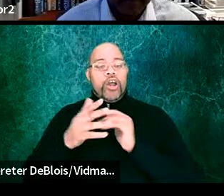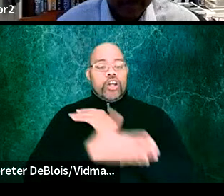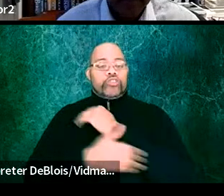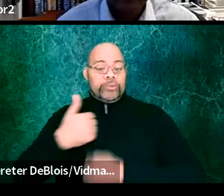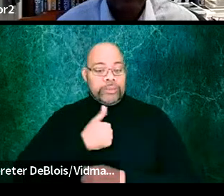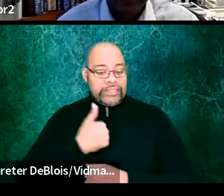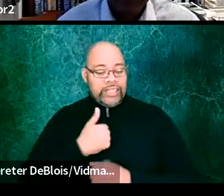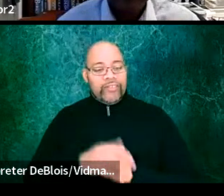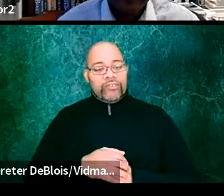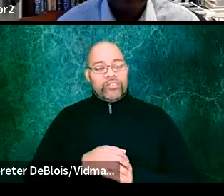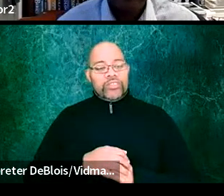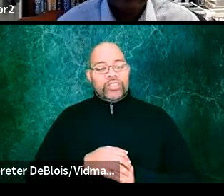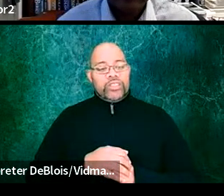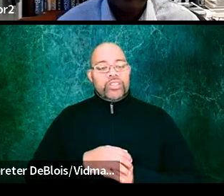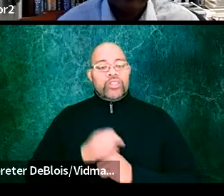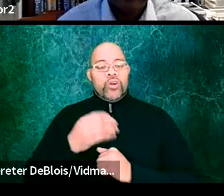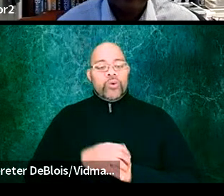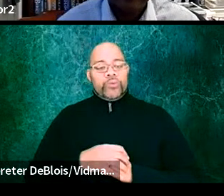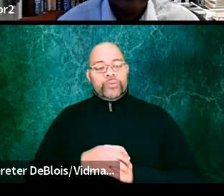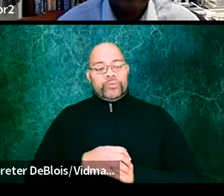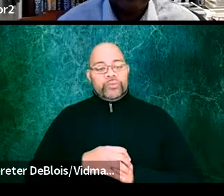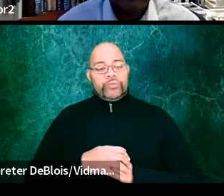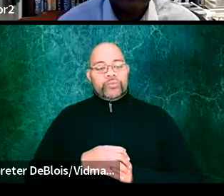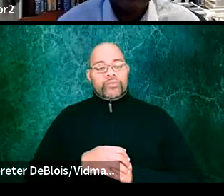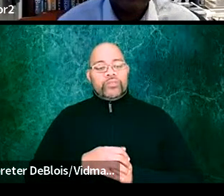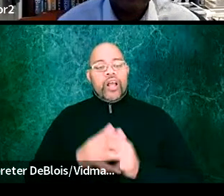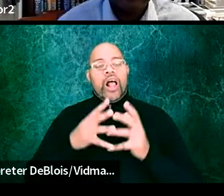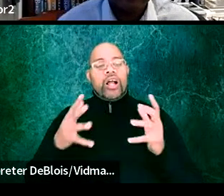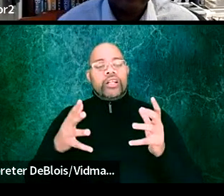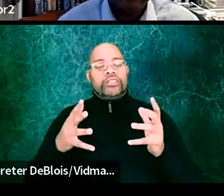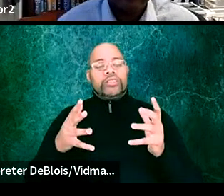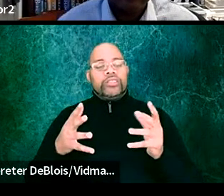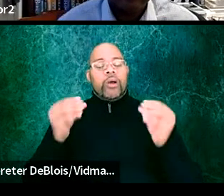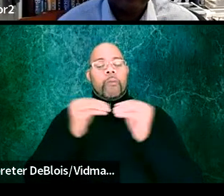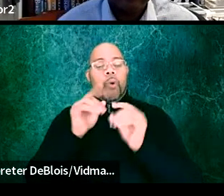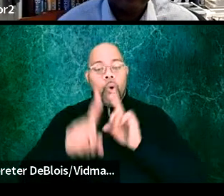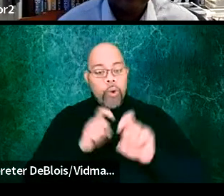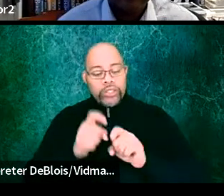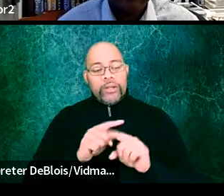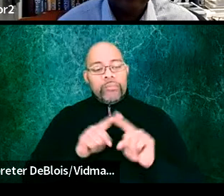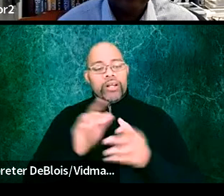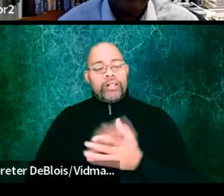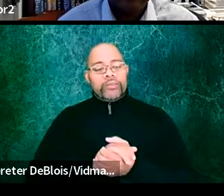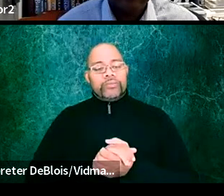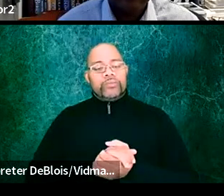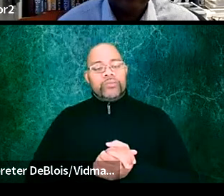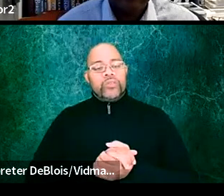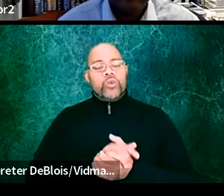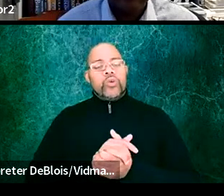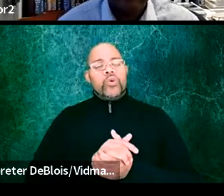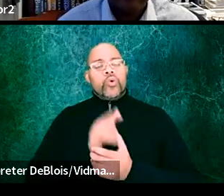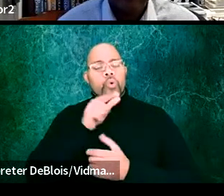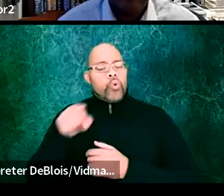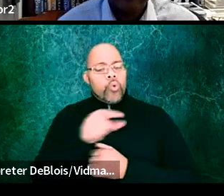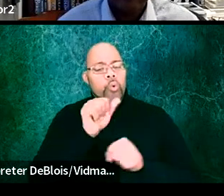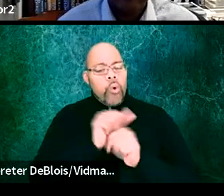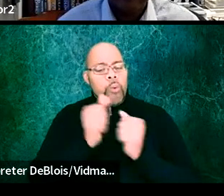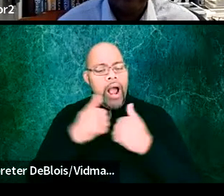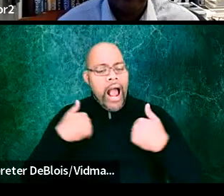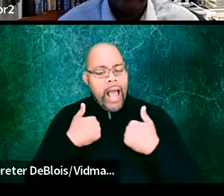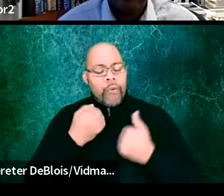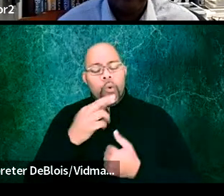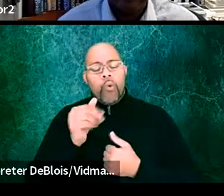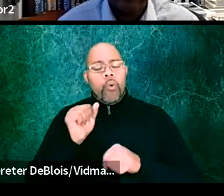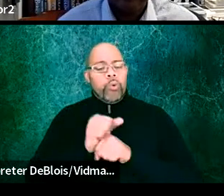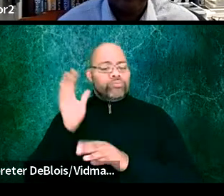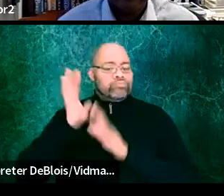myself. So there's lots more questions, but who of you works with animals or has worked